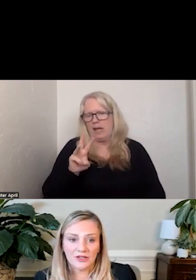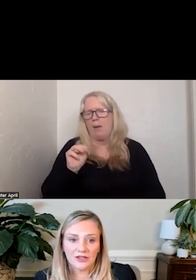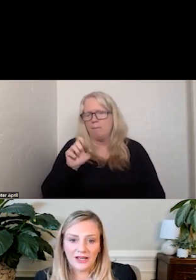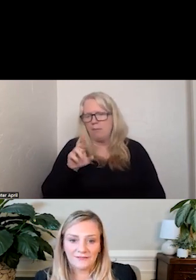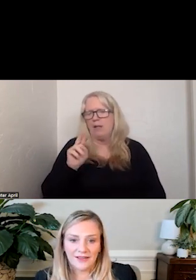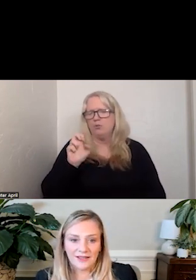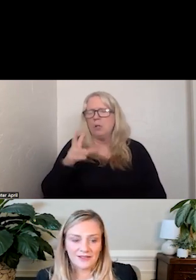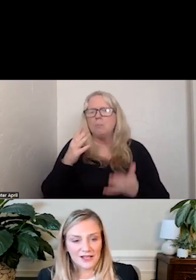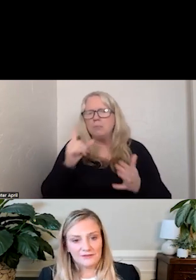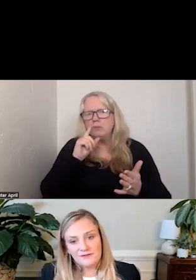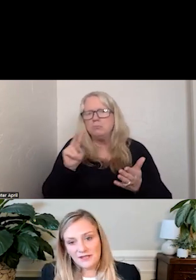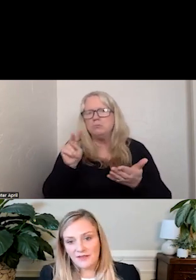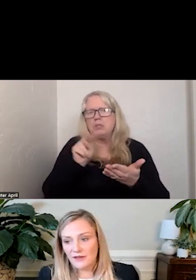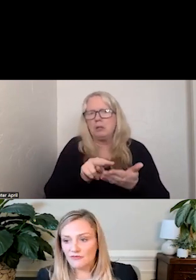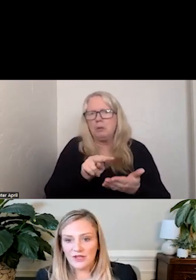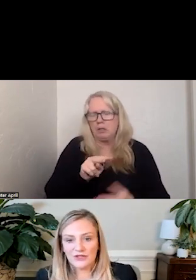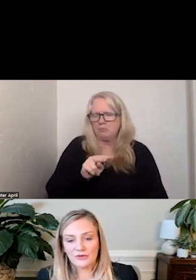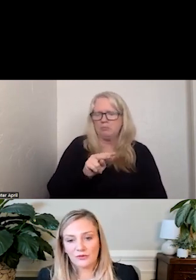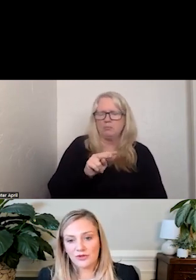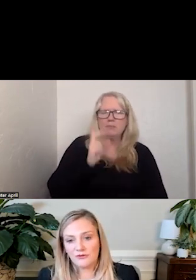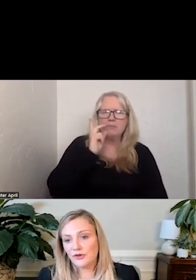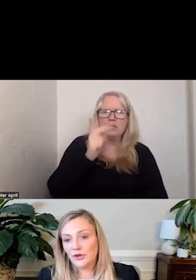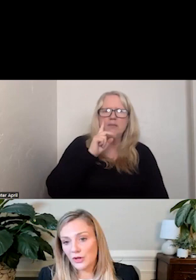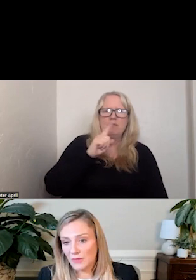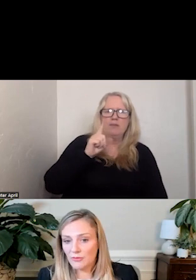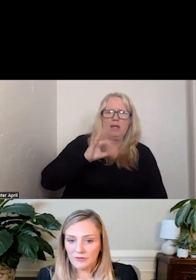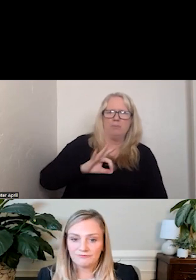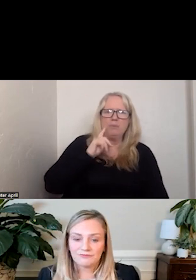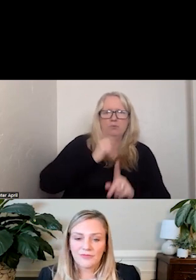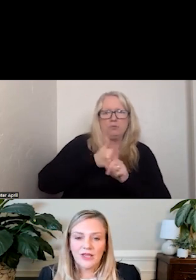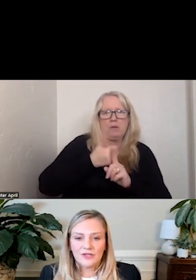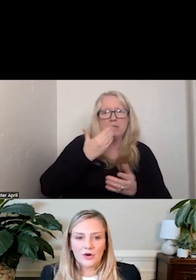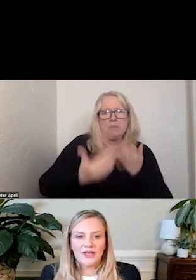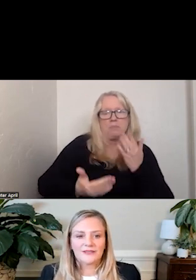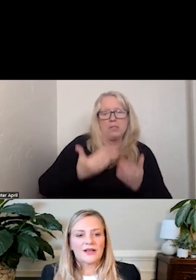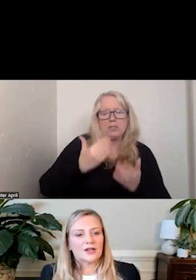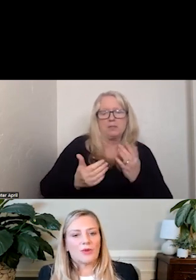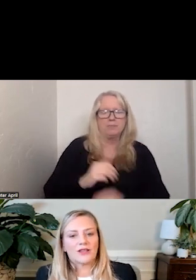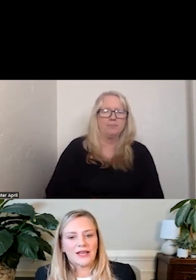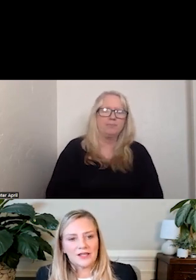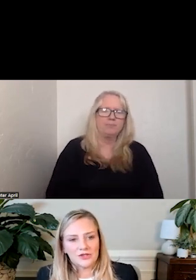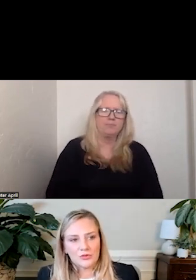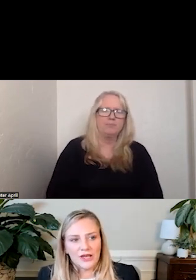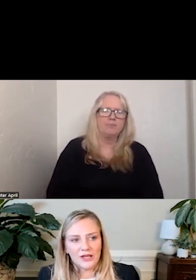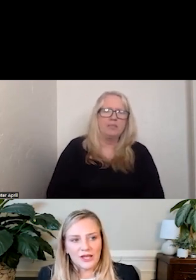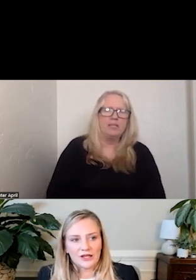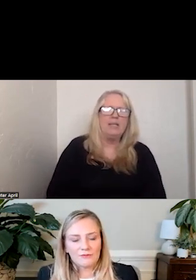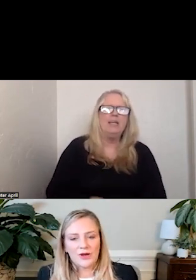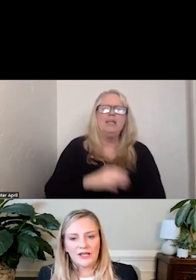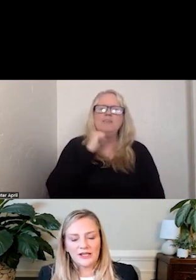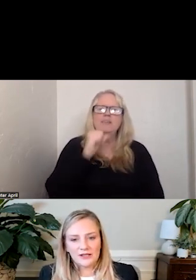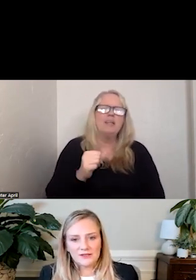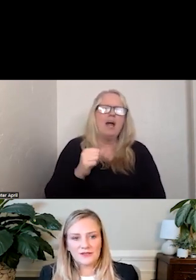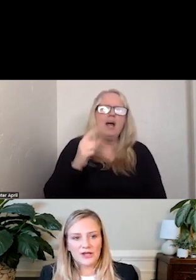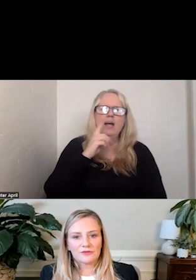you'll take a look at and see if that is useful for you. It may be. So it's not in a Pollyannish way,